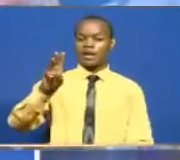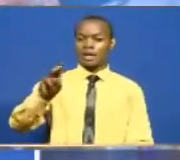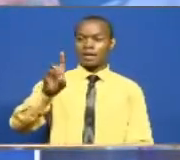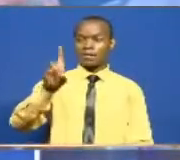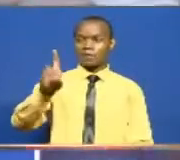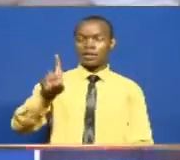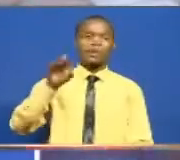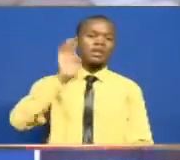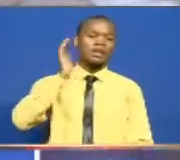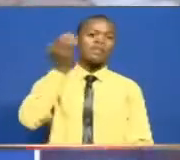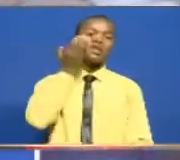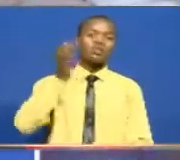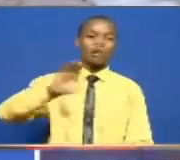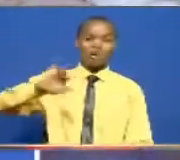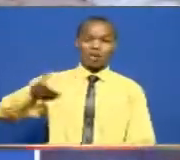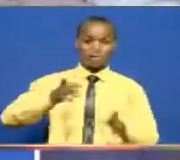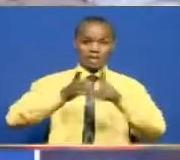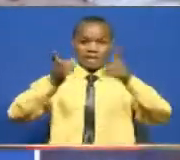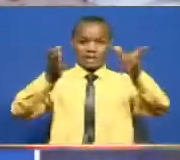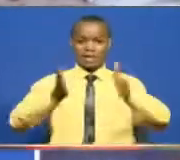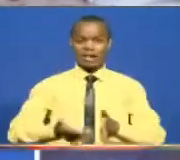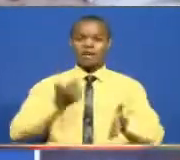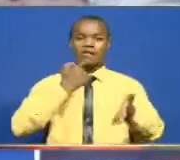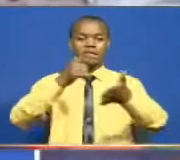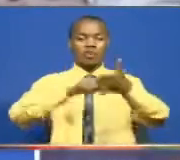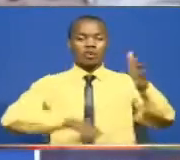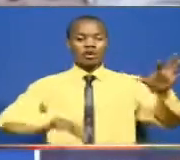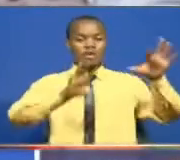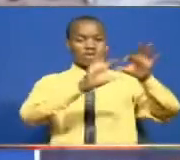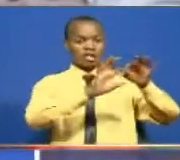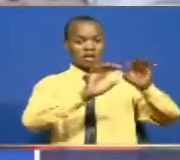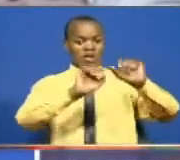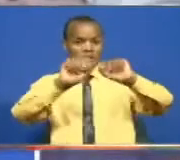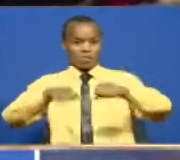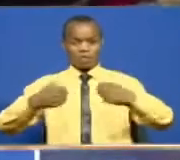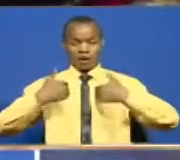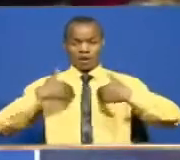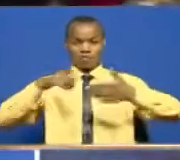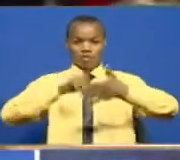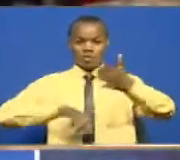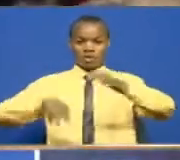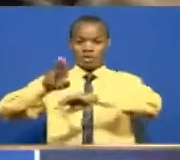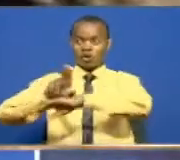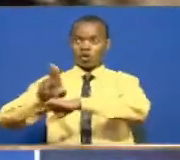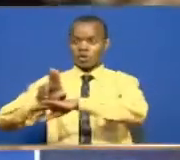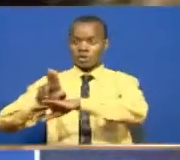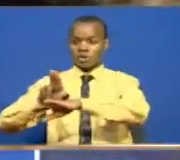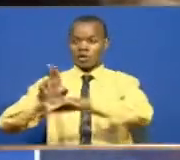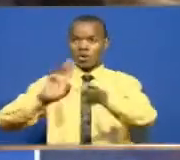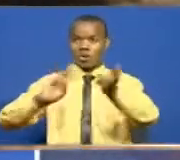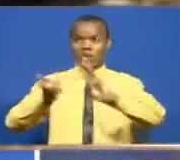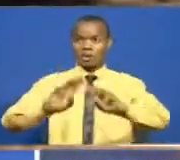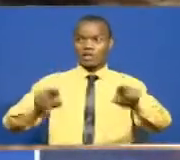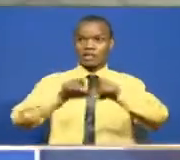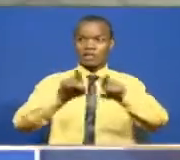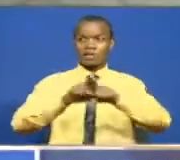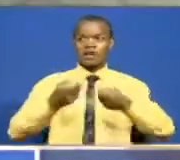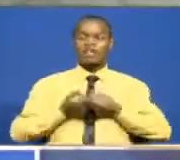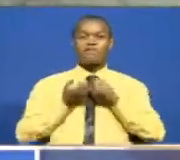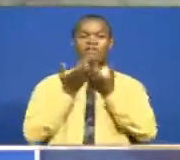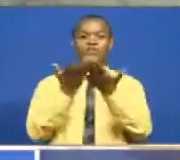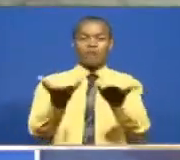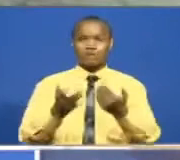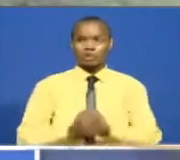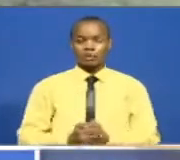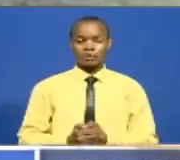Isiolo County, John Nguyo, say the integration is aimed to enhancing the usage of downscale climate and weather information.